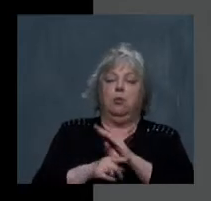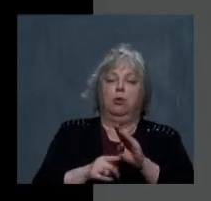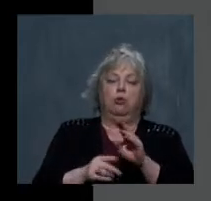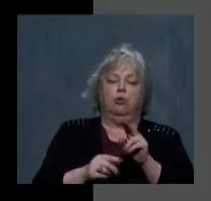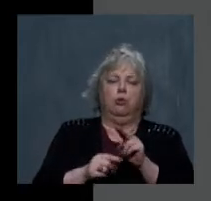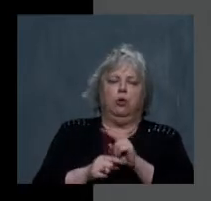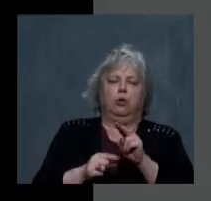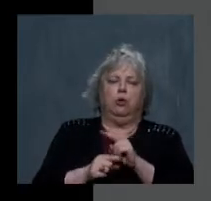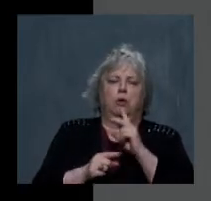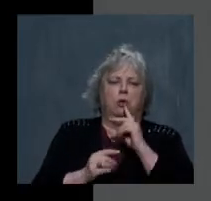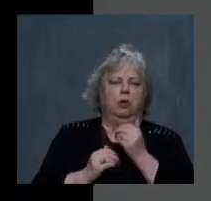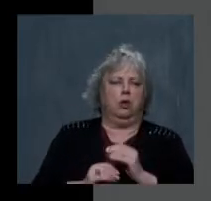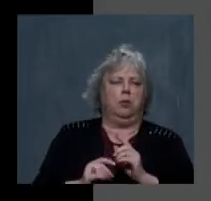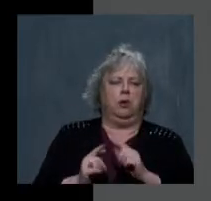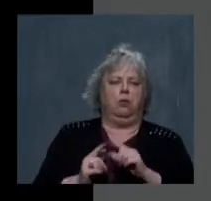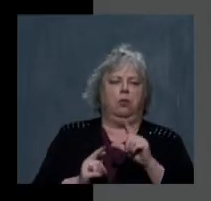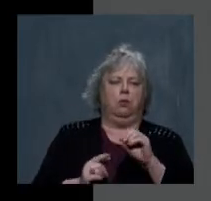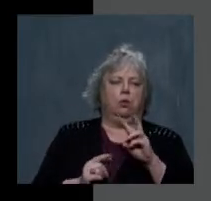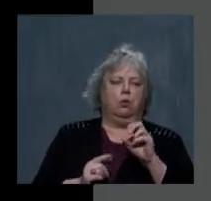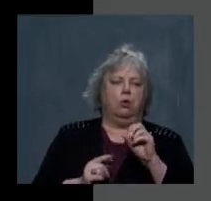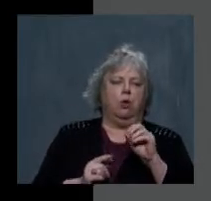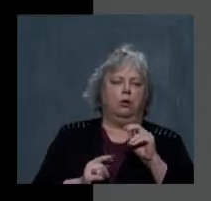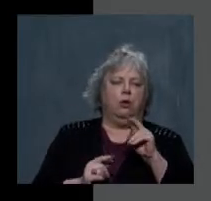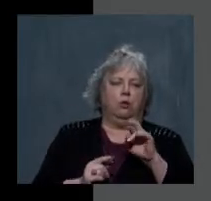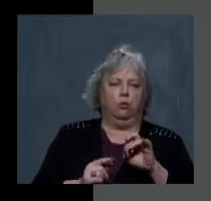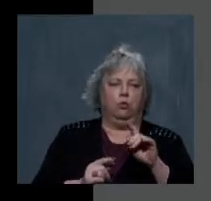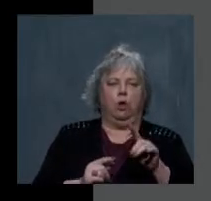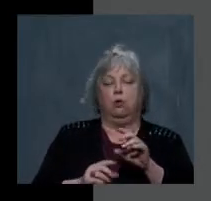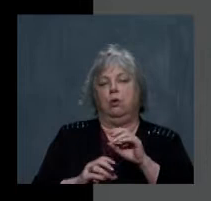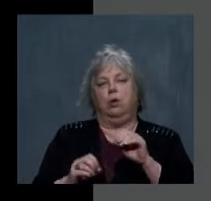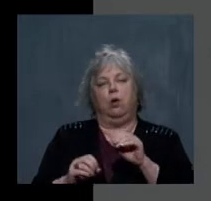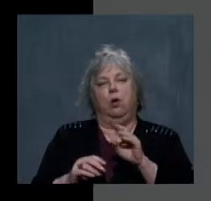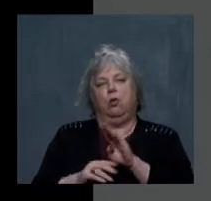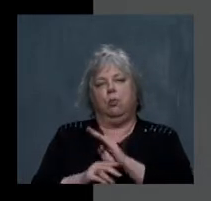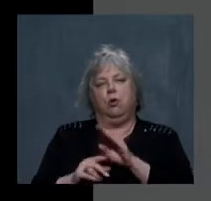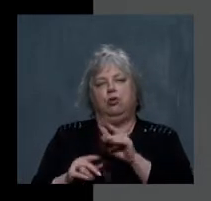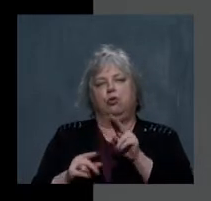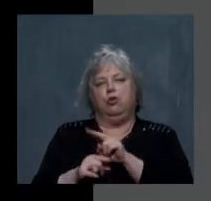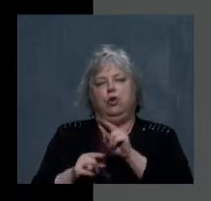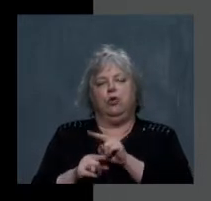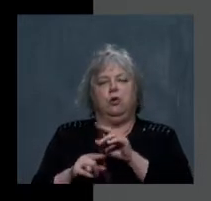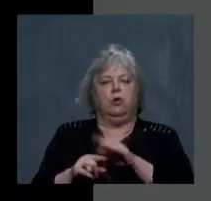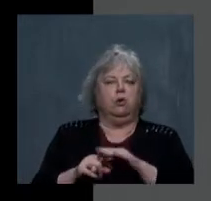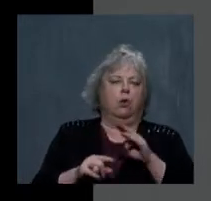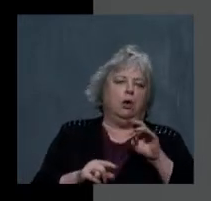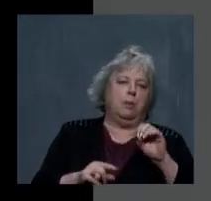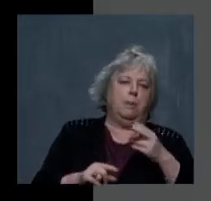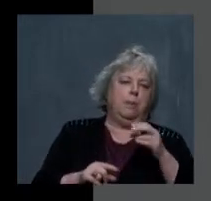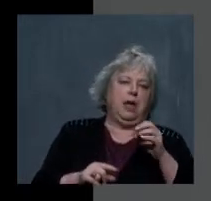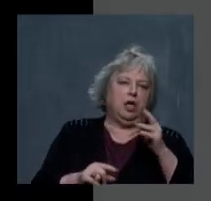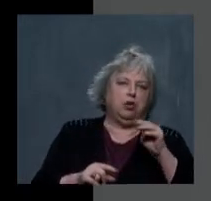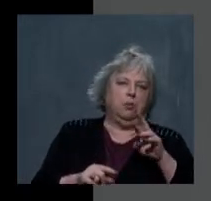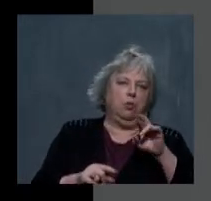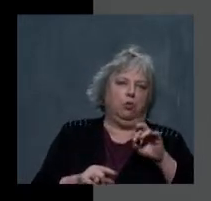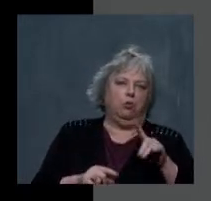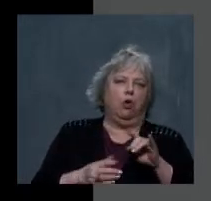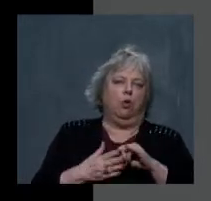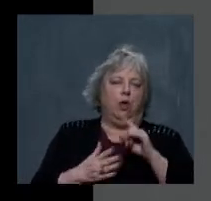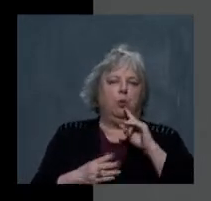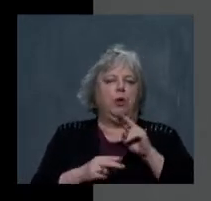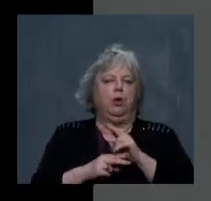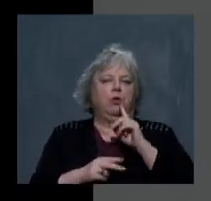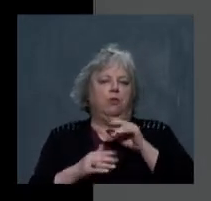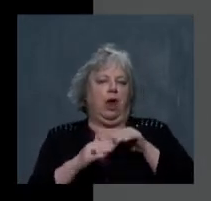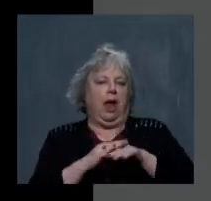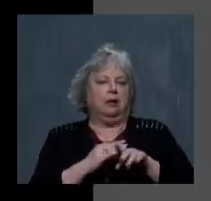limited to Lawson Road. There are no commercial uses located in the area along Beecham Road, which will be used as access to